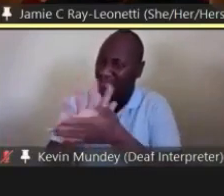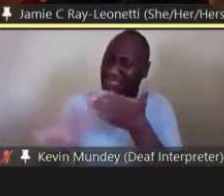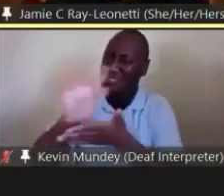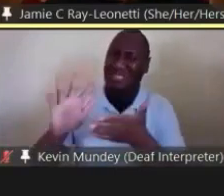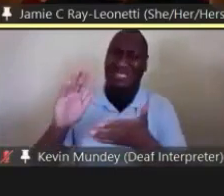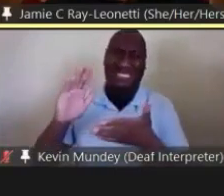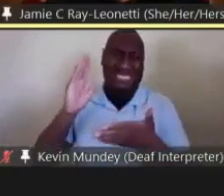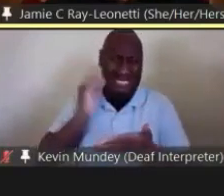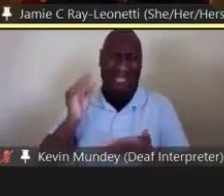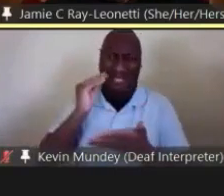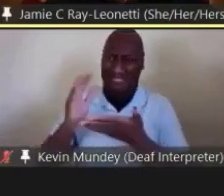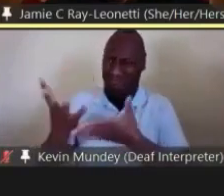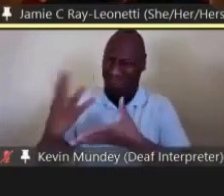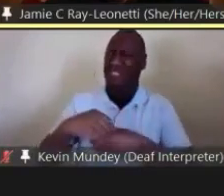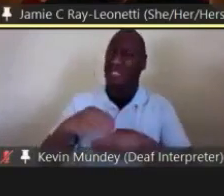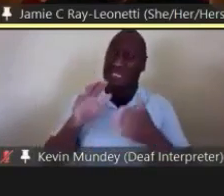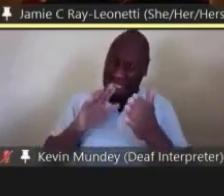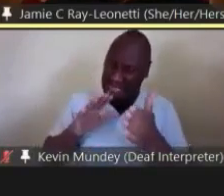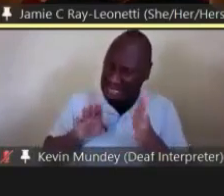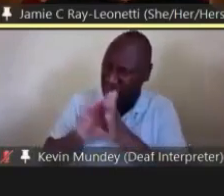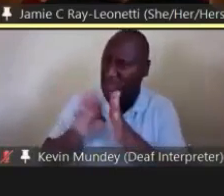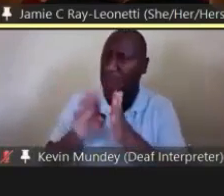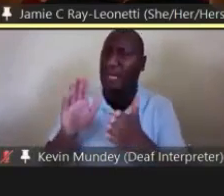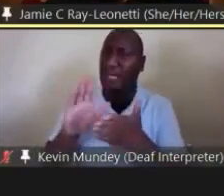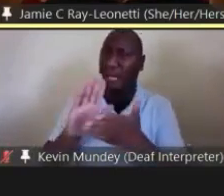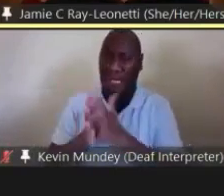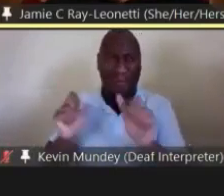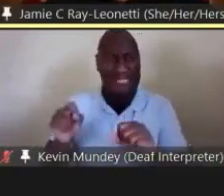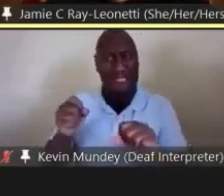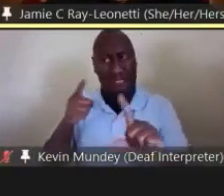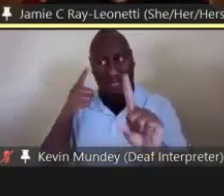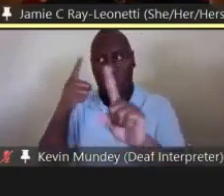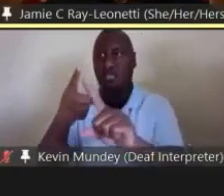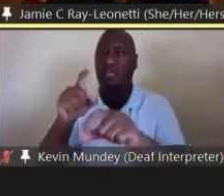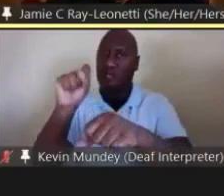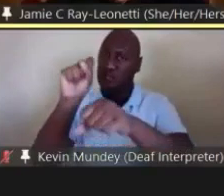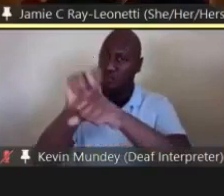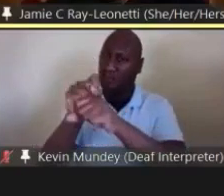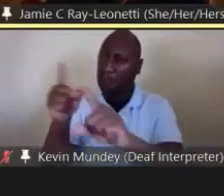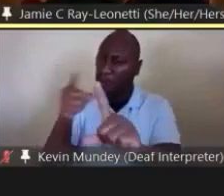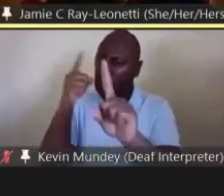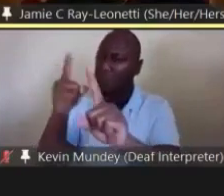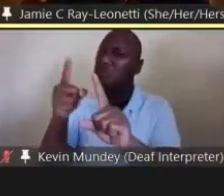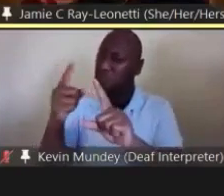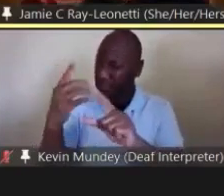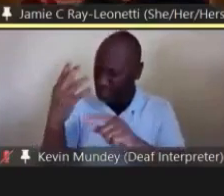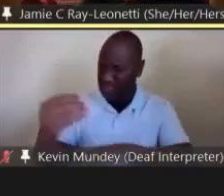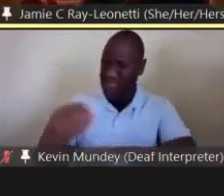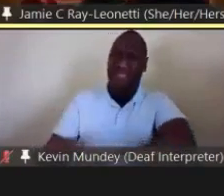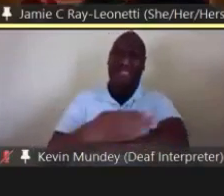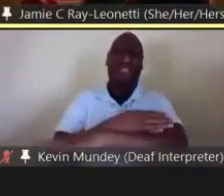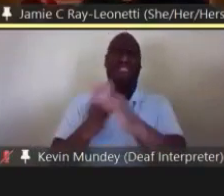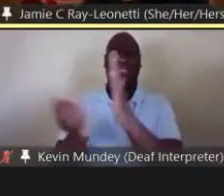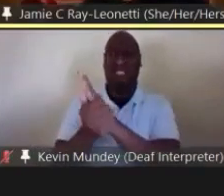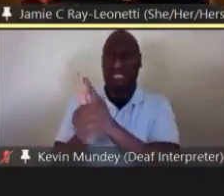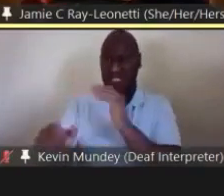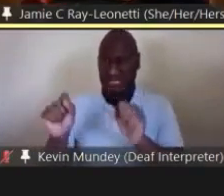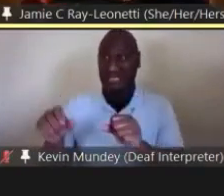abilities, career aspirations, work skills, and independence at Temple University.